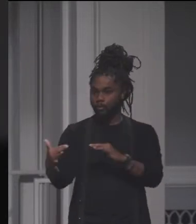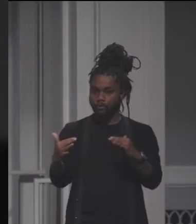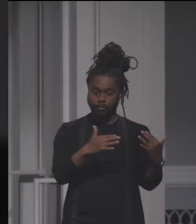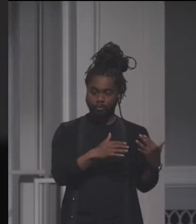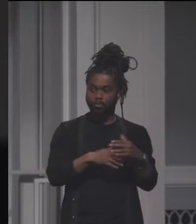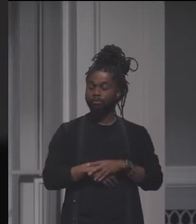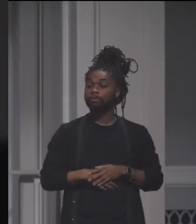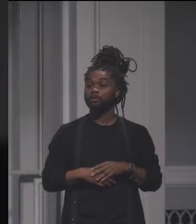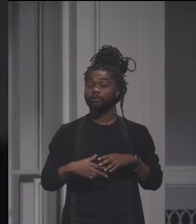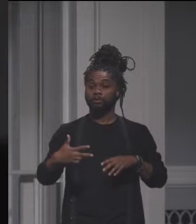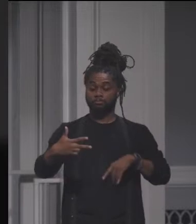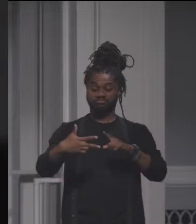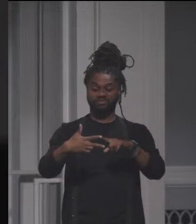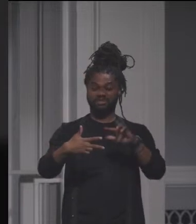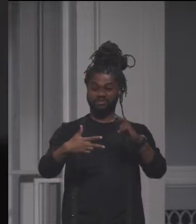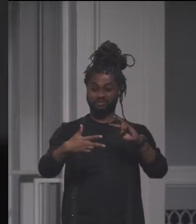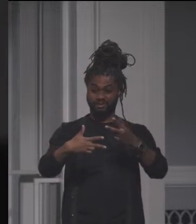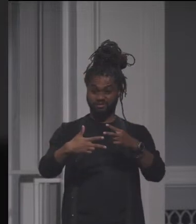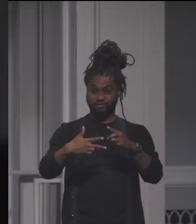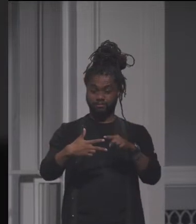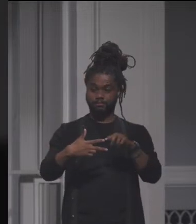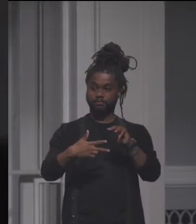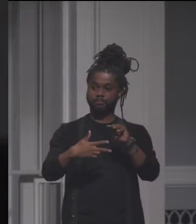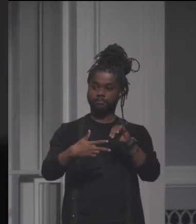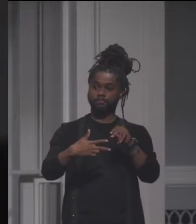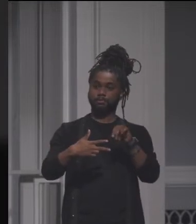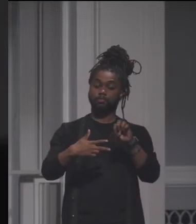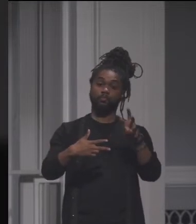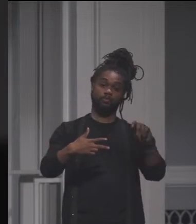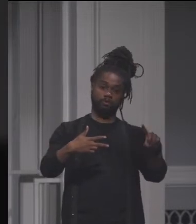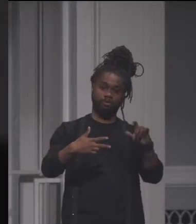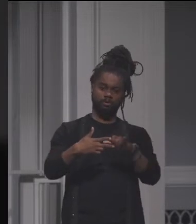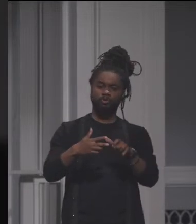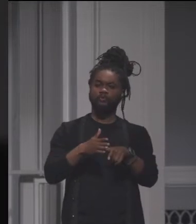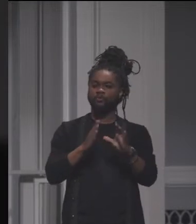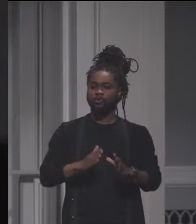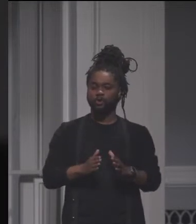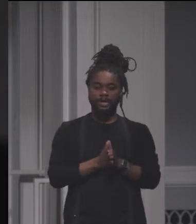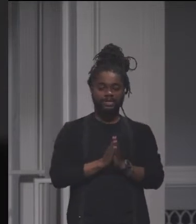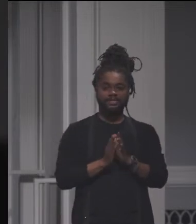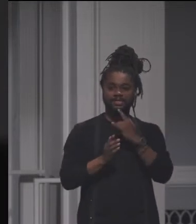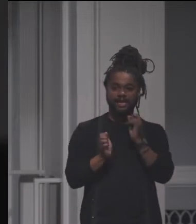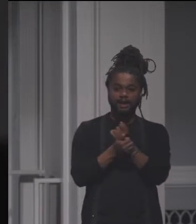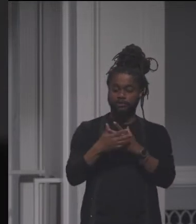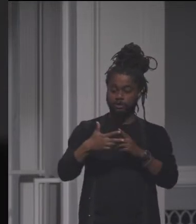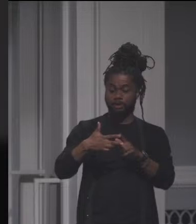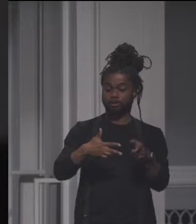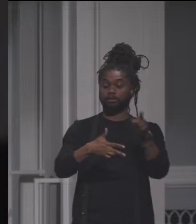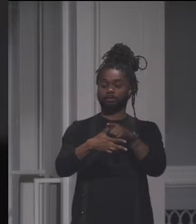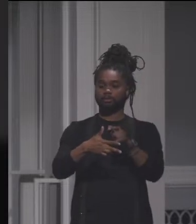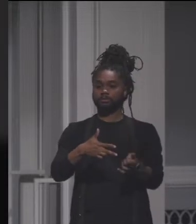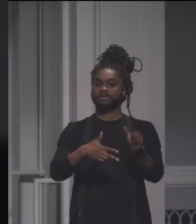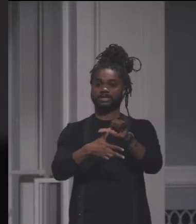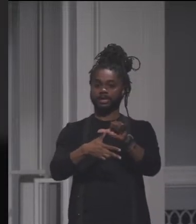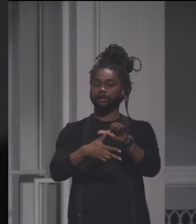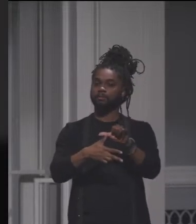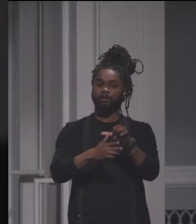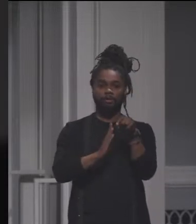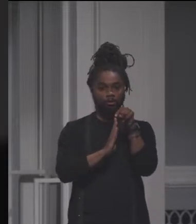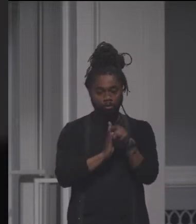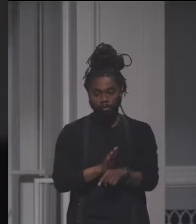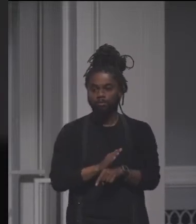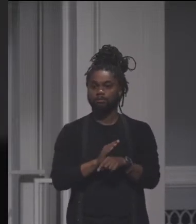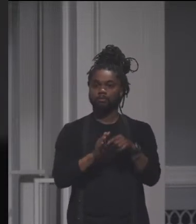its sequel, Menewood, the reviewer adds that it is everything Hild was in terms of prose craft, depth of